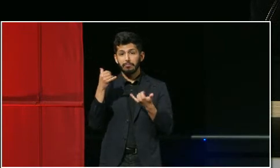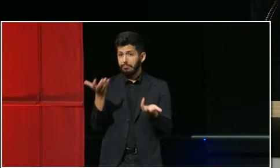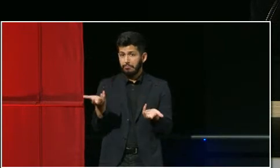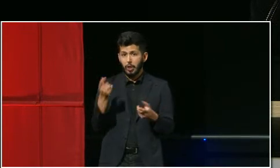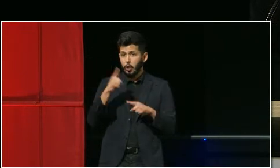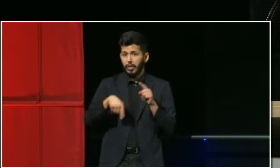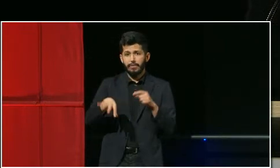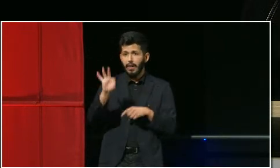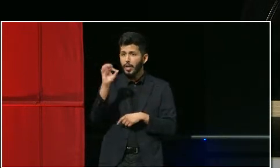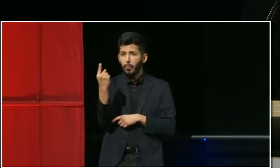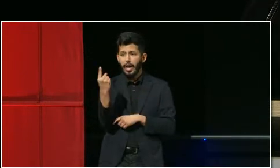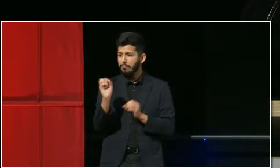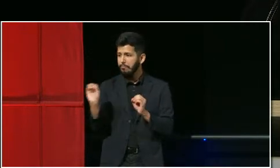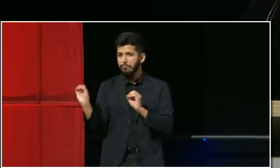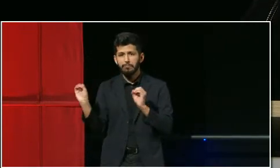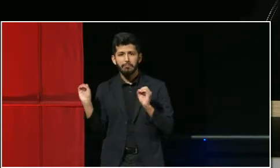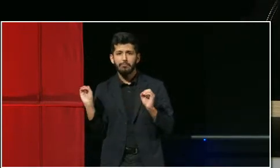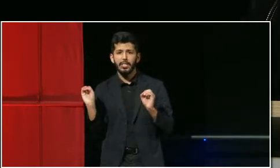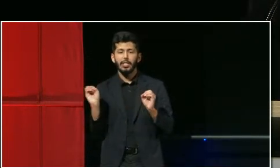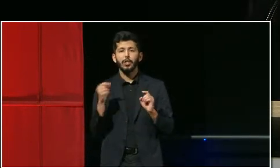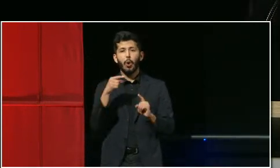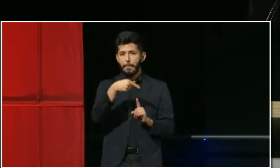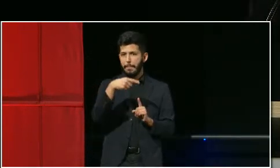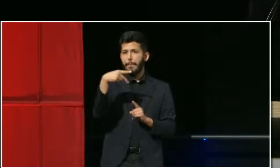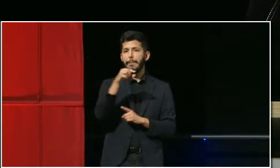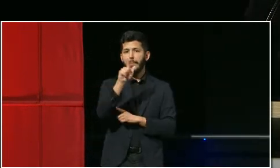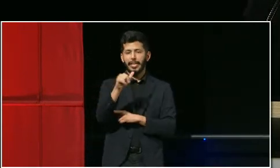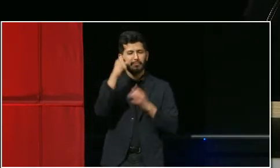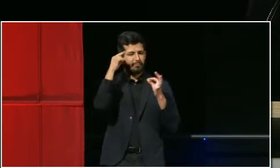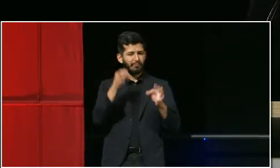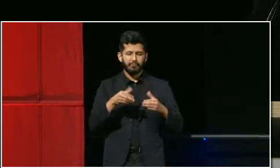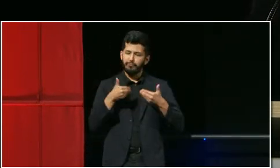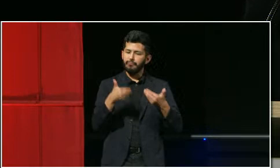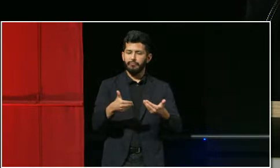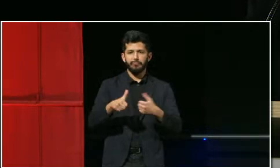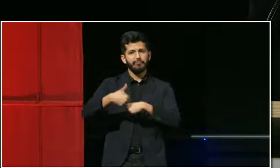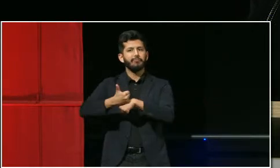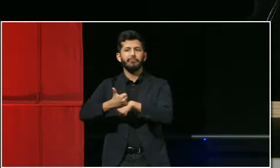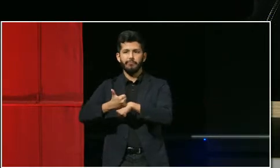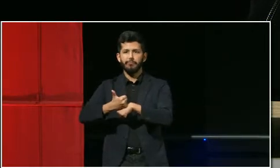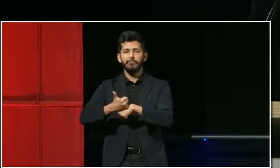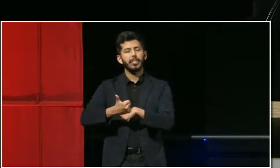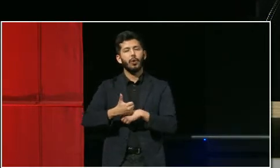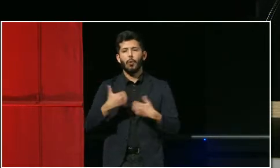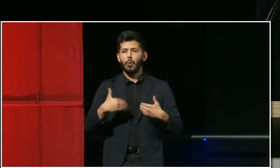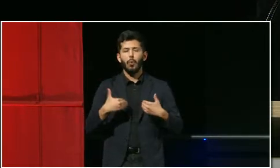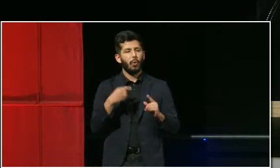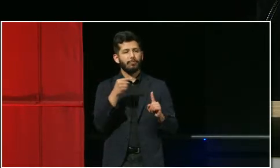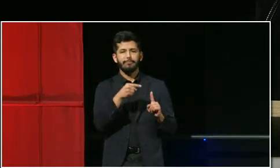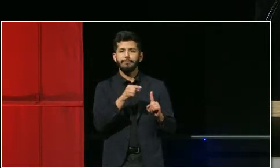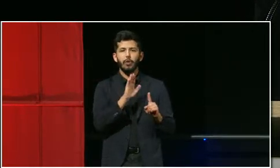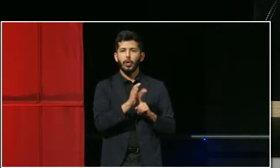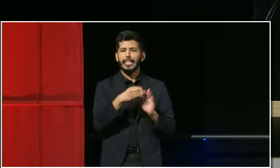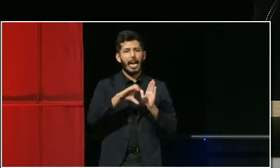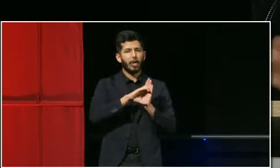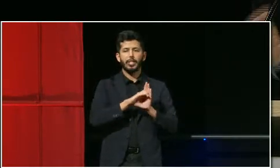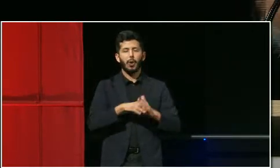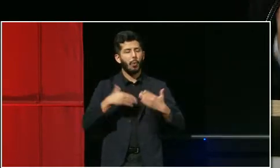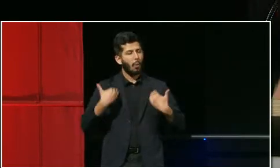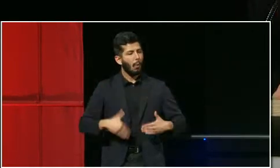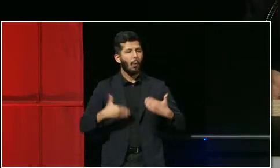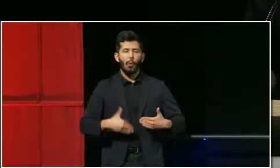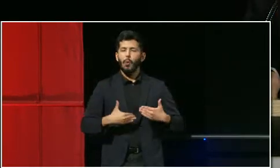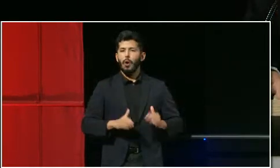one. And so Peggy did it herself, and that says a heck of a lot about the kind of person she is.